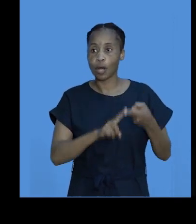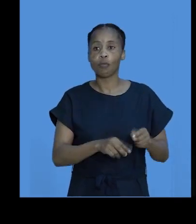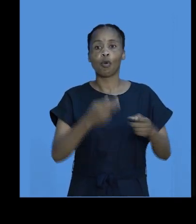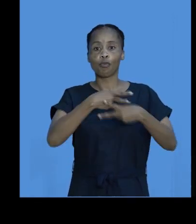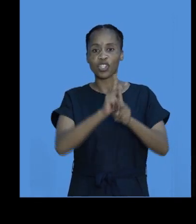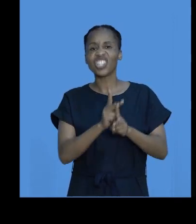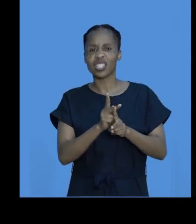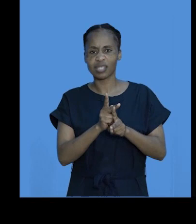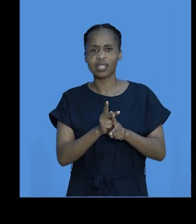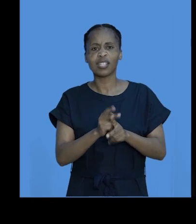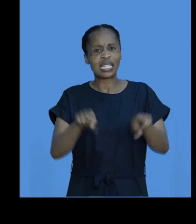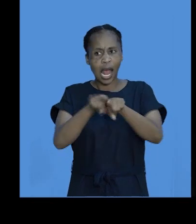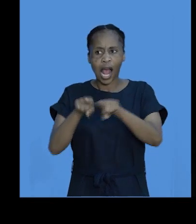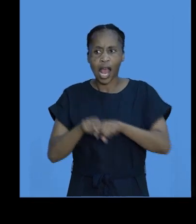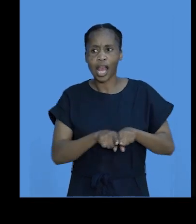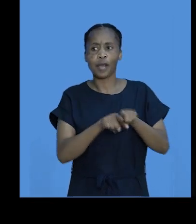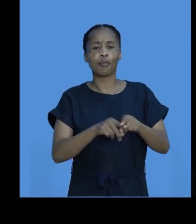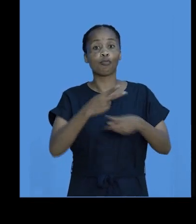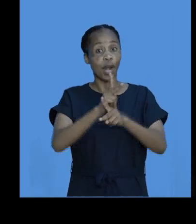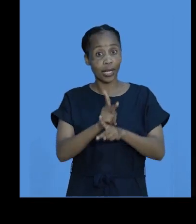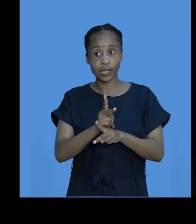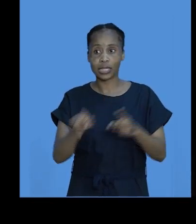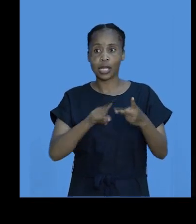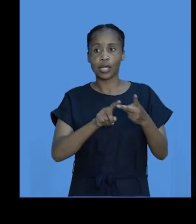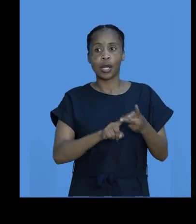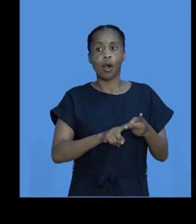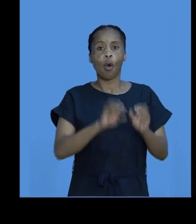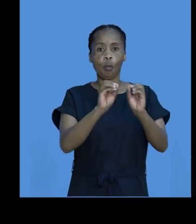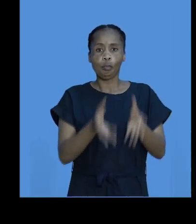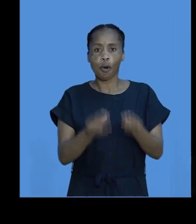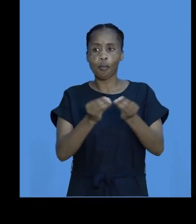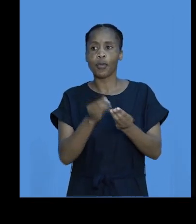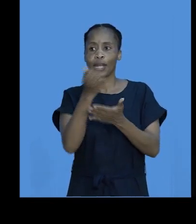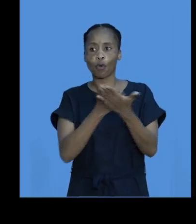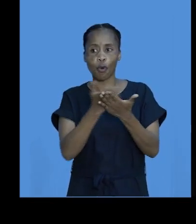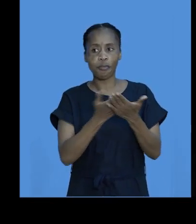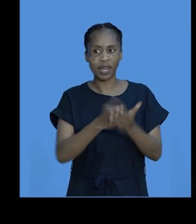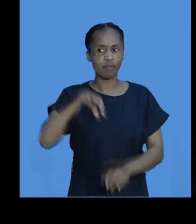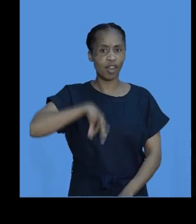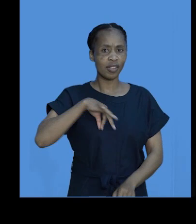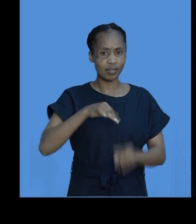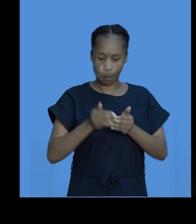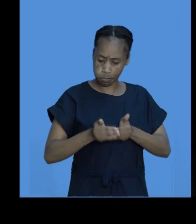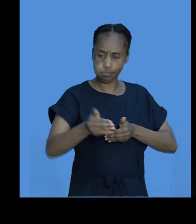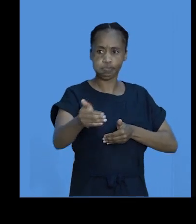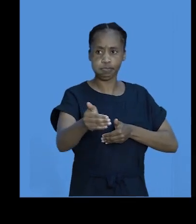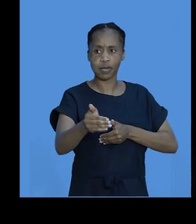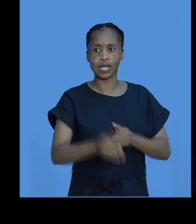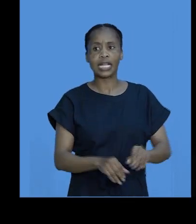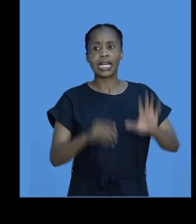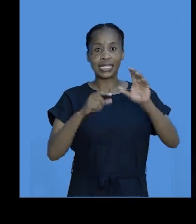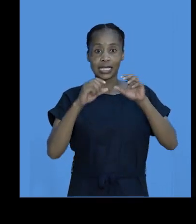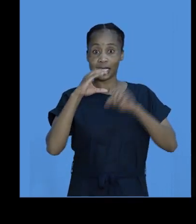obtain economic profits in the long run. C says they've got full control over their price. And then D says they